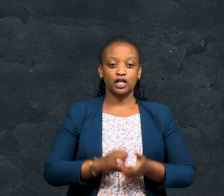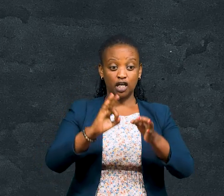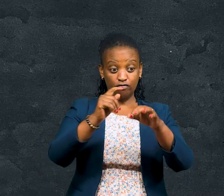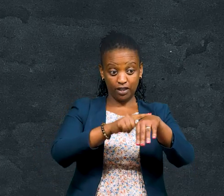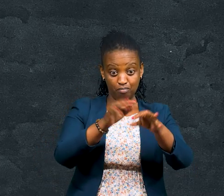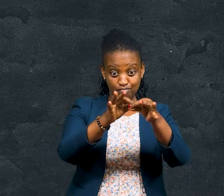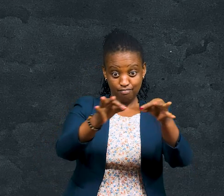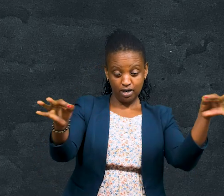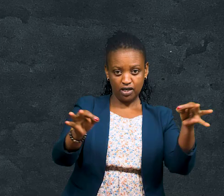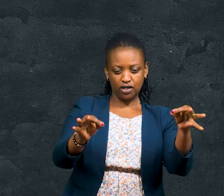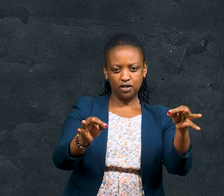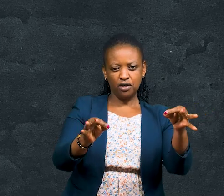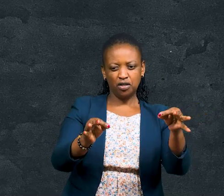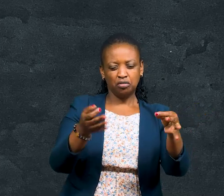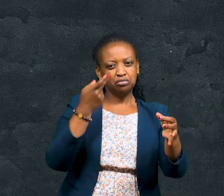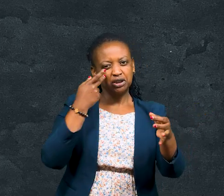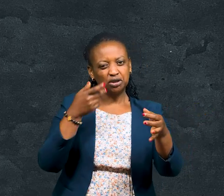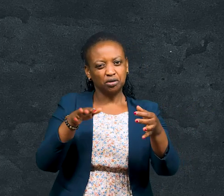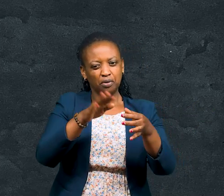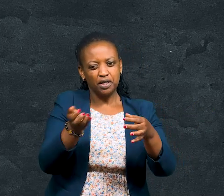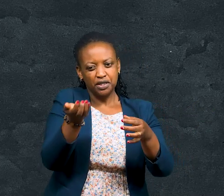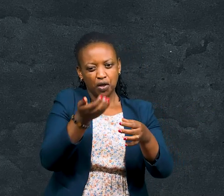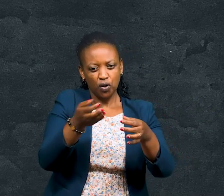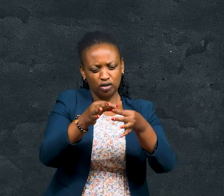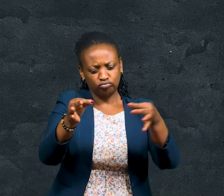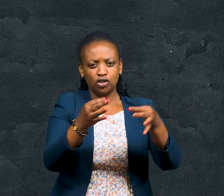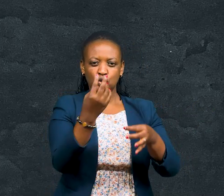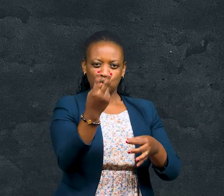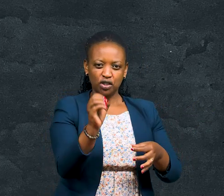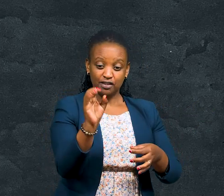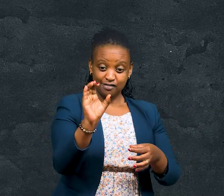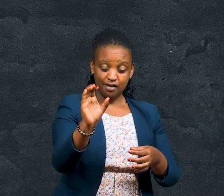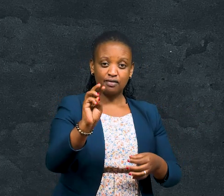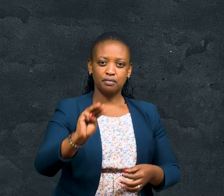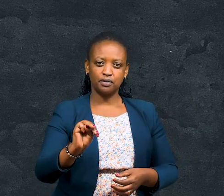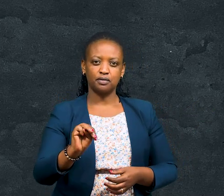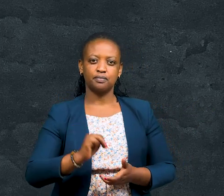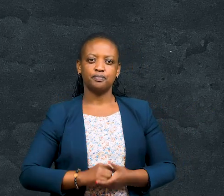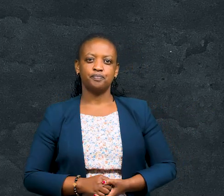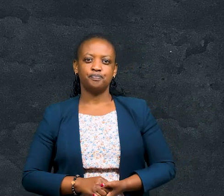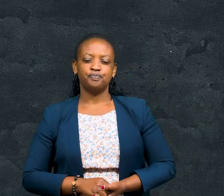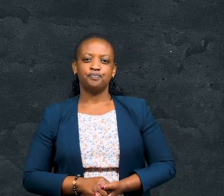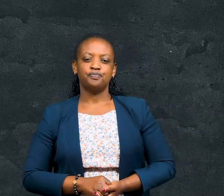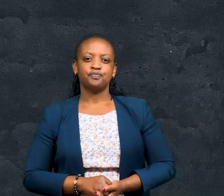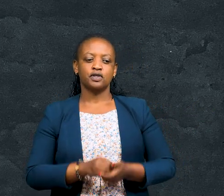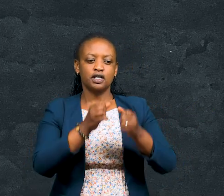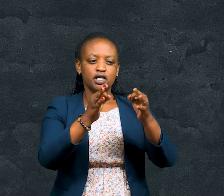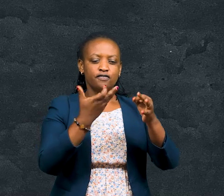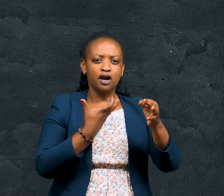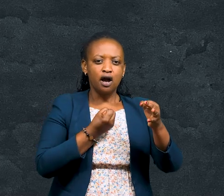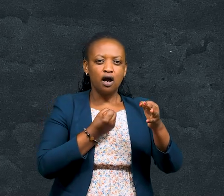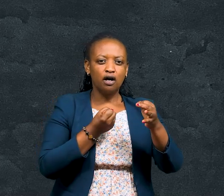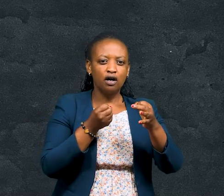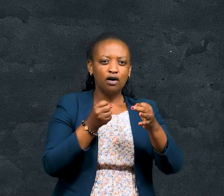When you measure, the distance around a coin is 20 centimeters. If